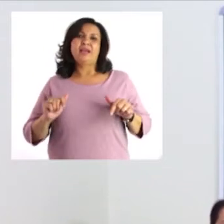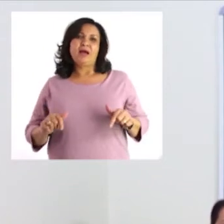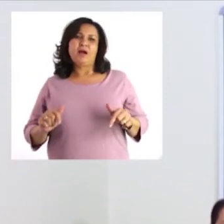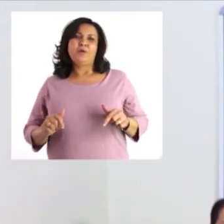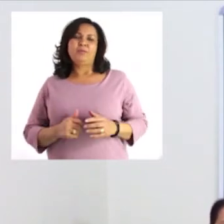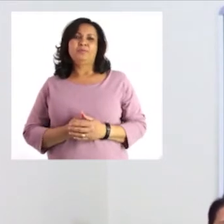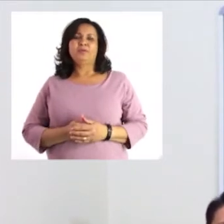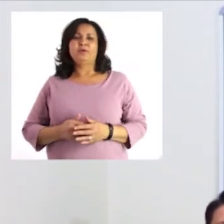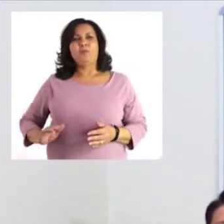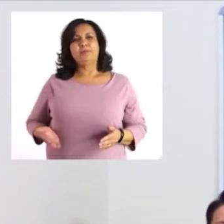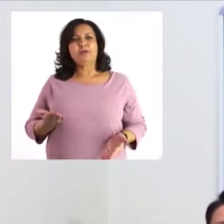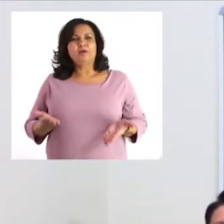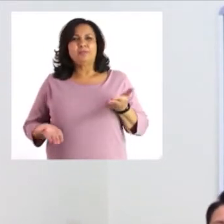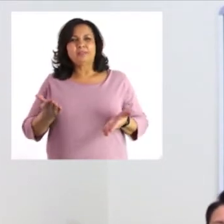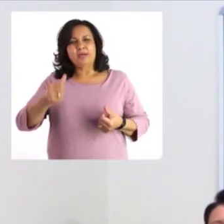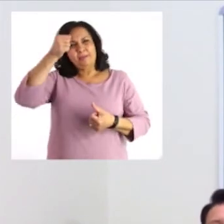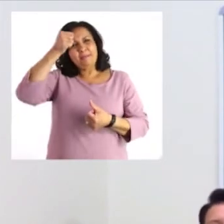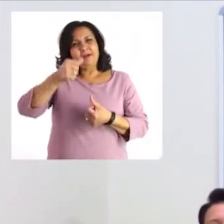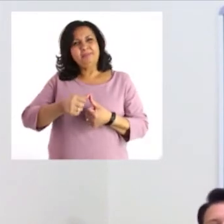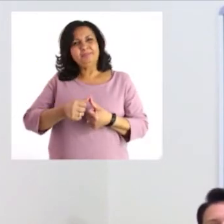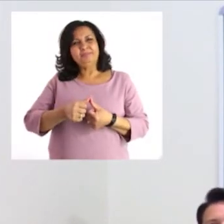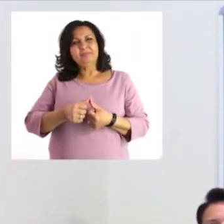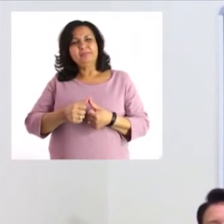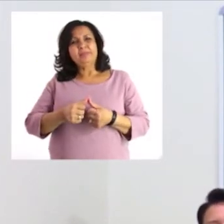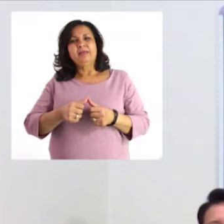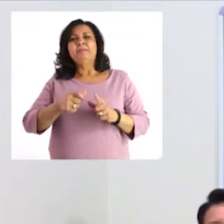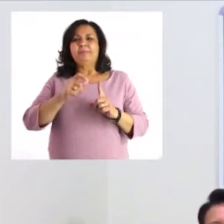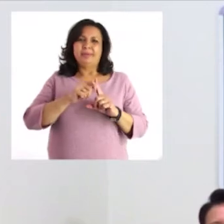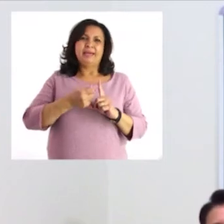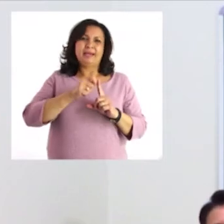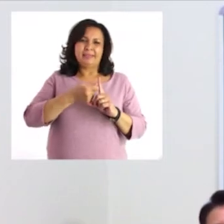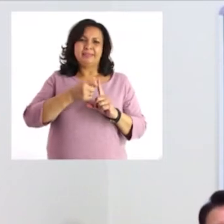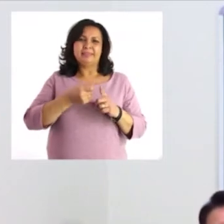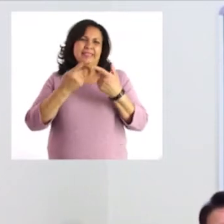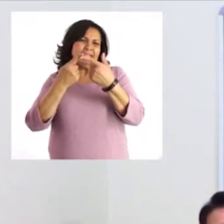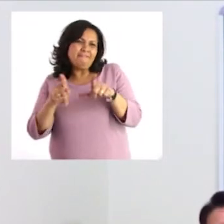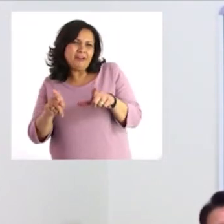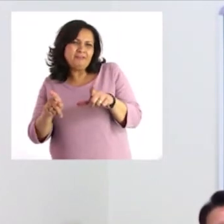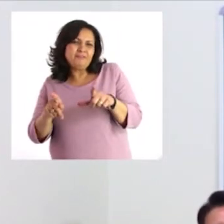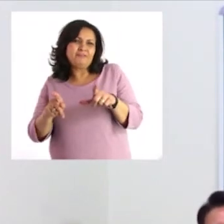we want to make a comparison, remember, bananas are different from